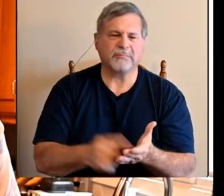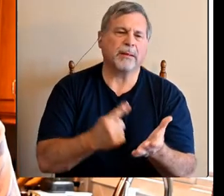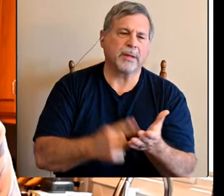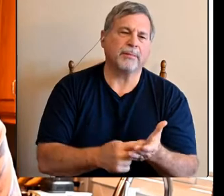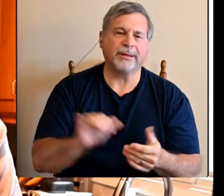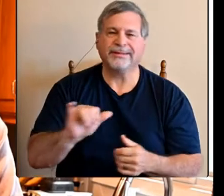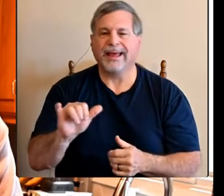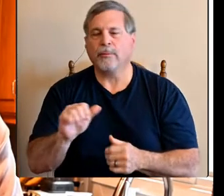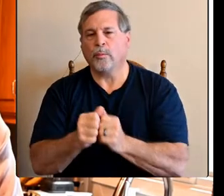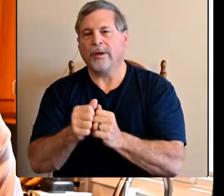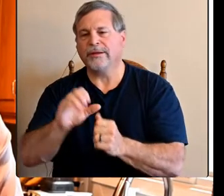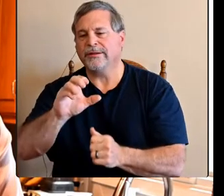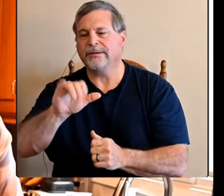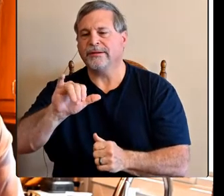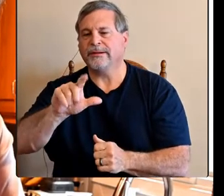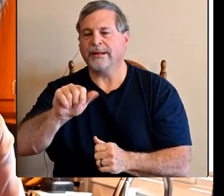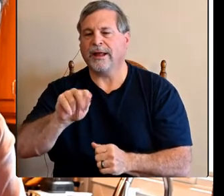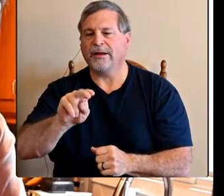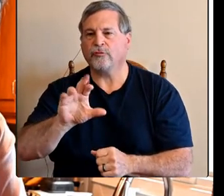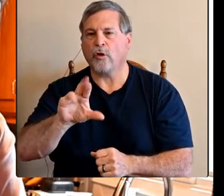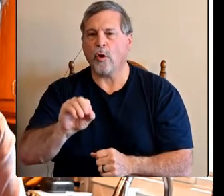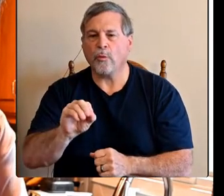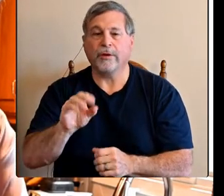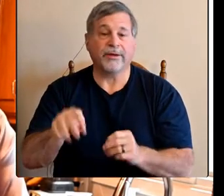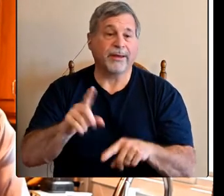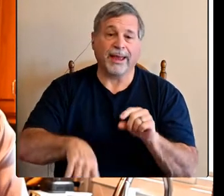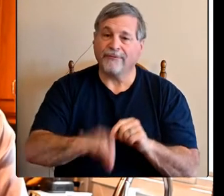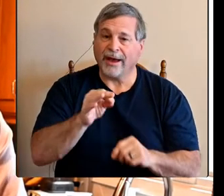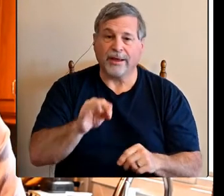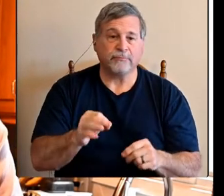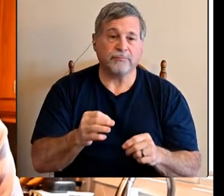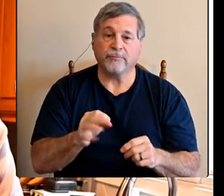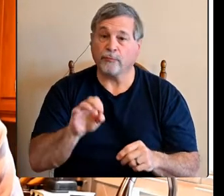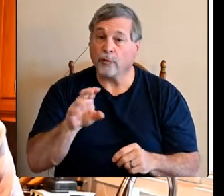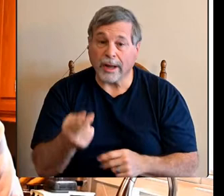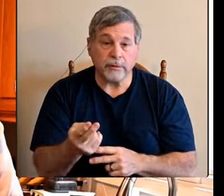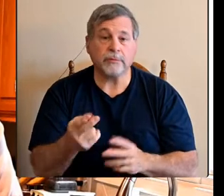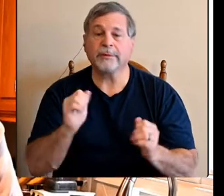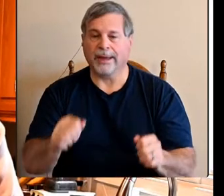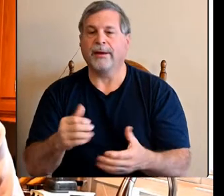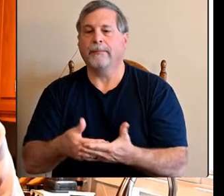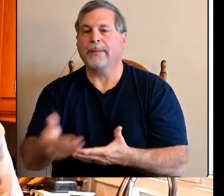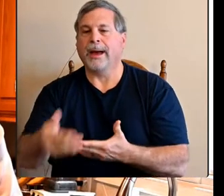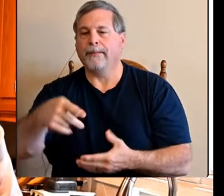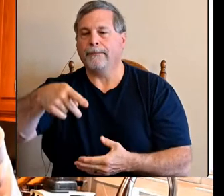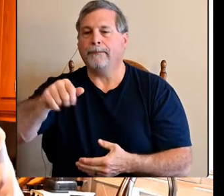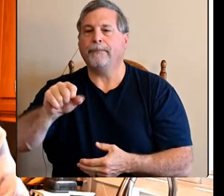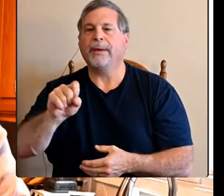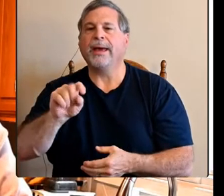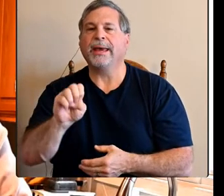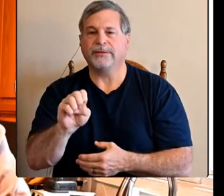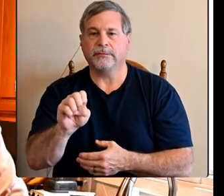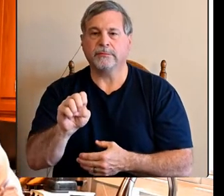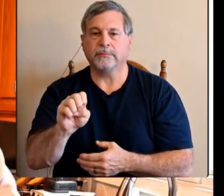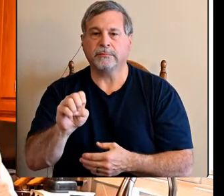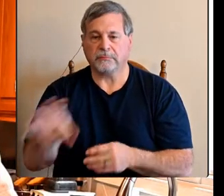same with the cilantro if you can't find good cilantro you could always find the cilantro paste that you can get and put that in